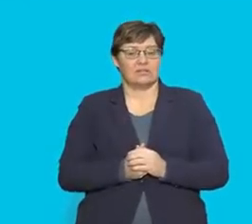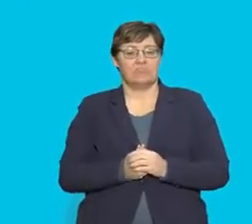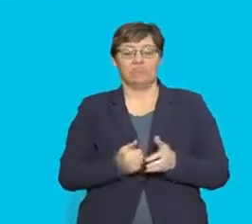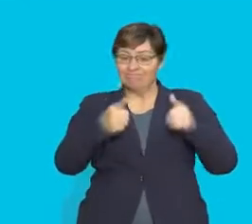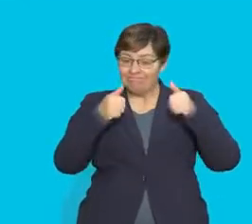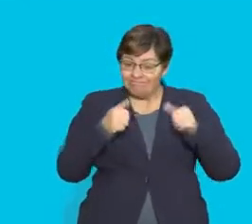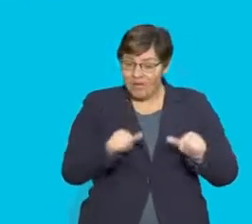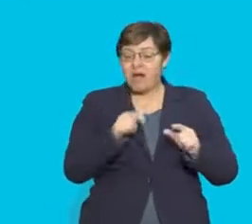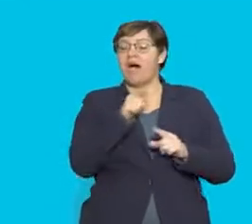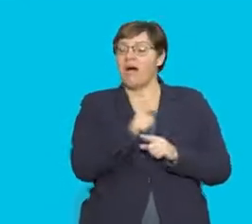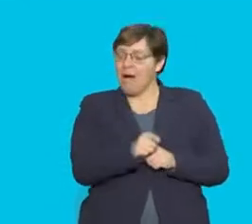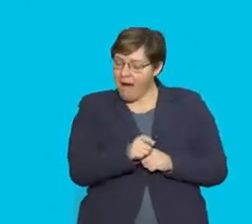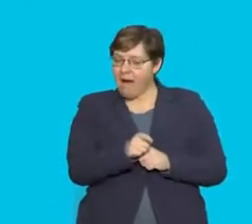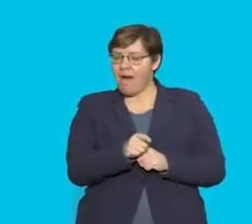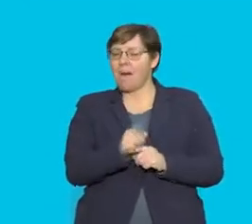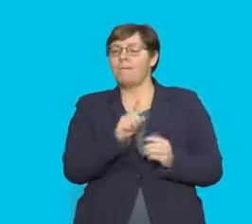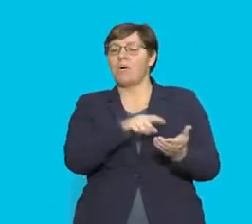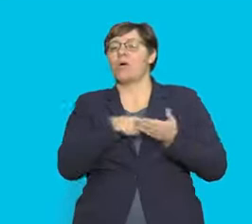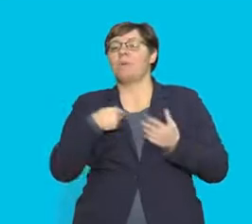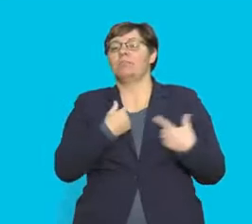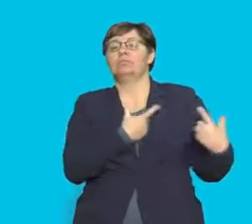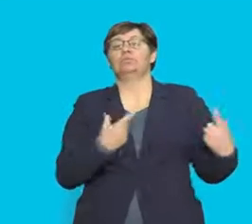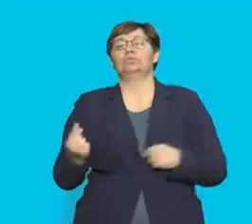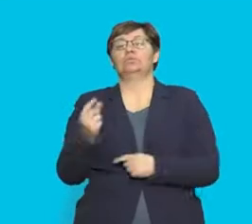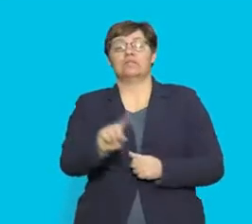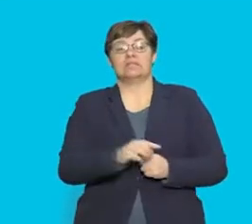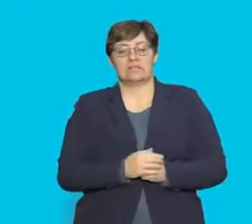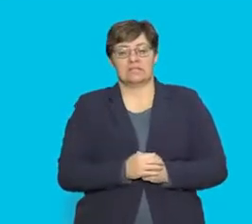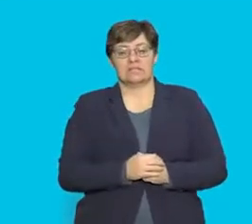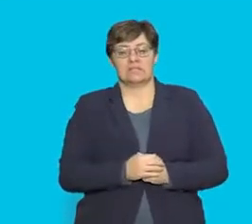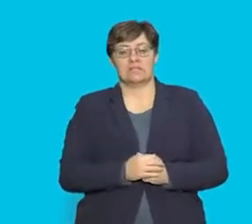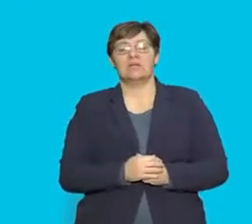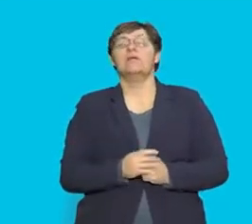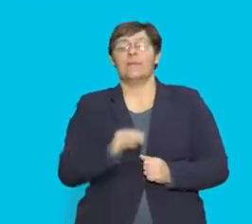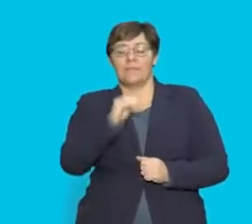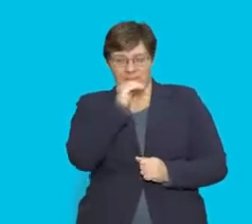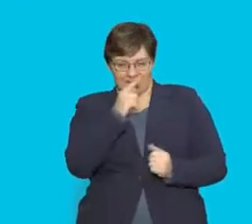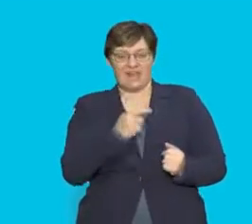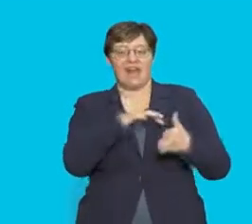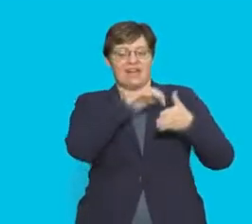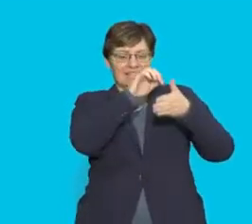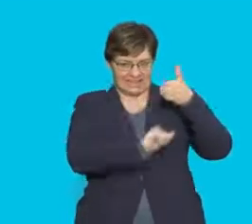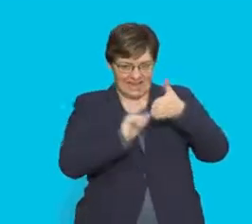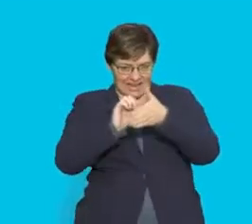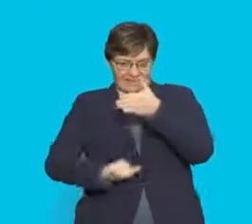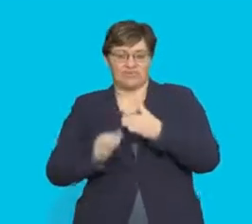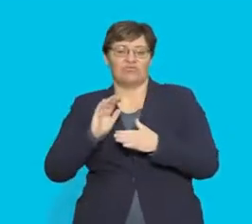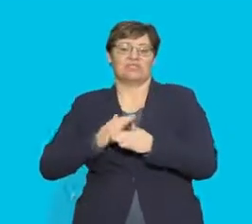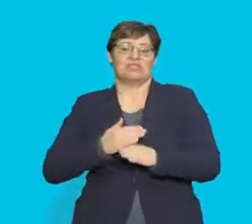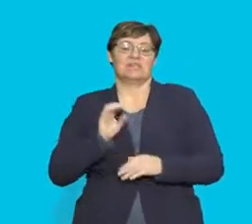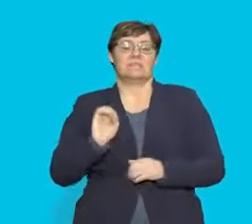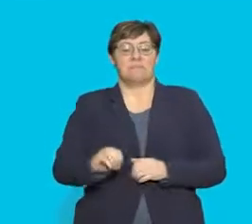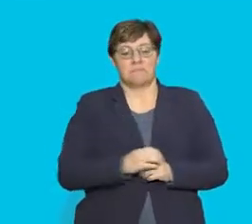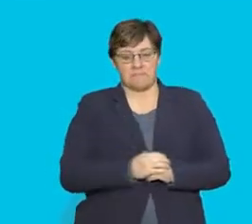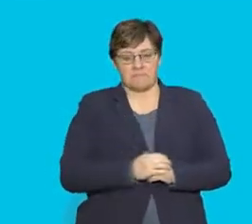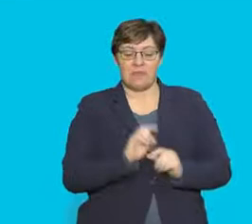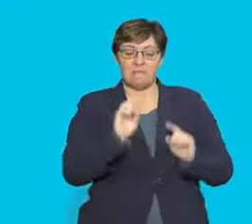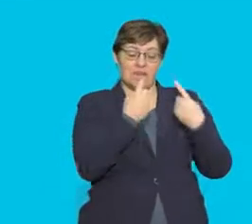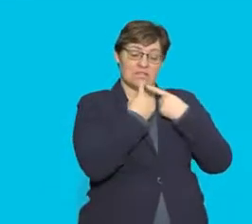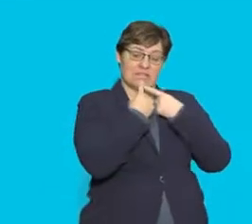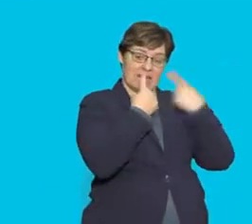then what will that require will require the deductive reasoning that we're going to use. So we make a statement first.